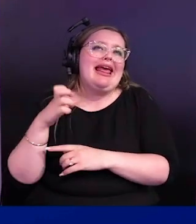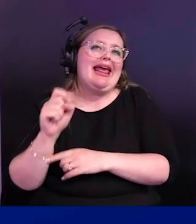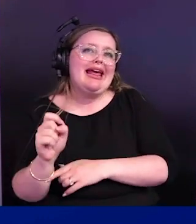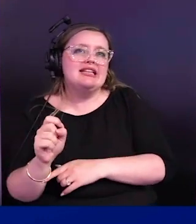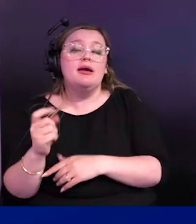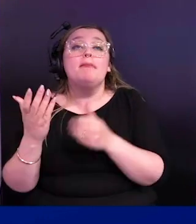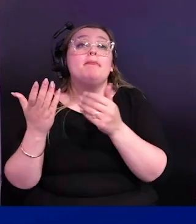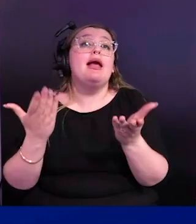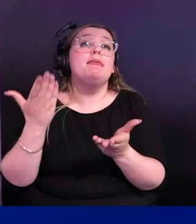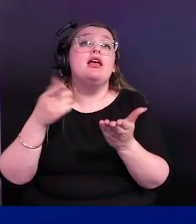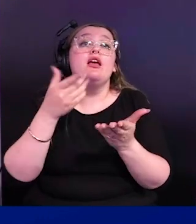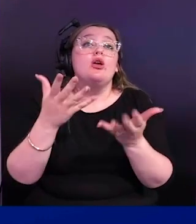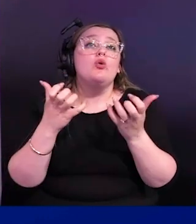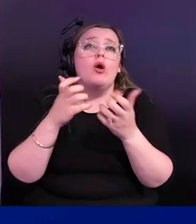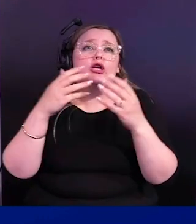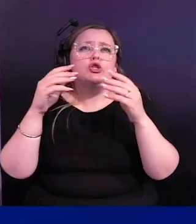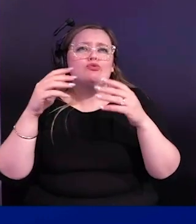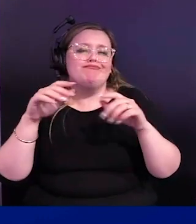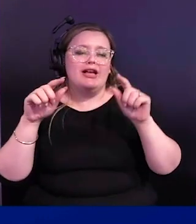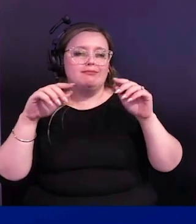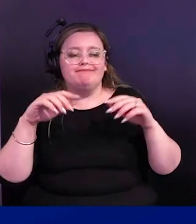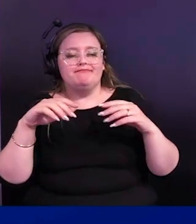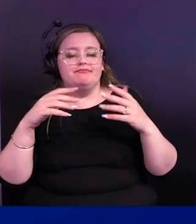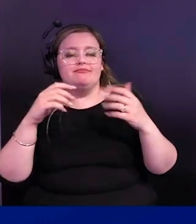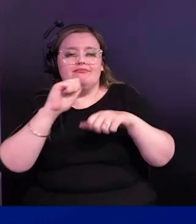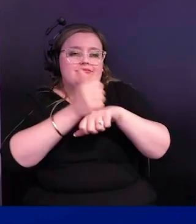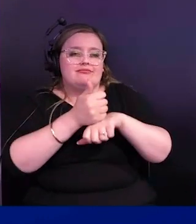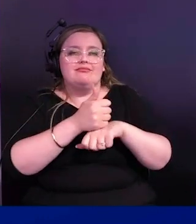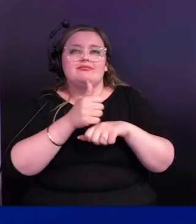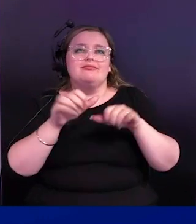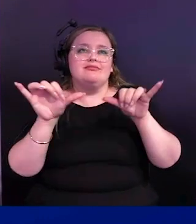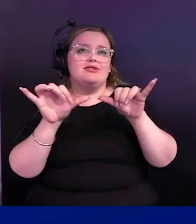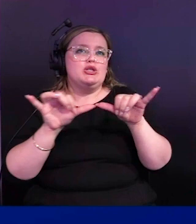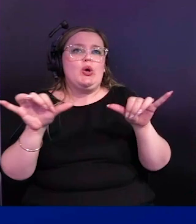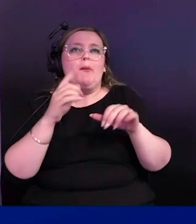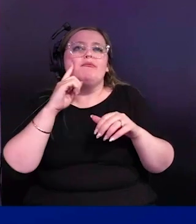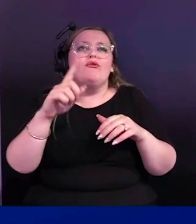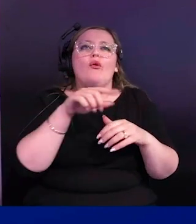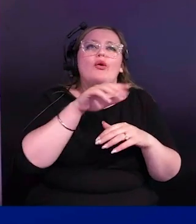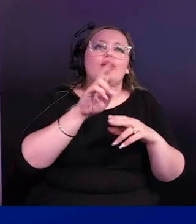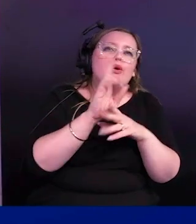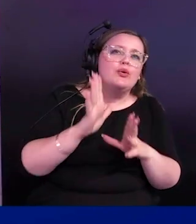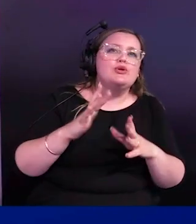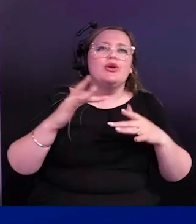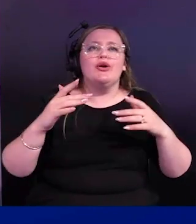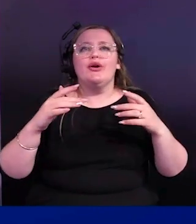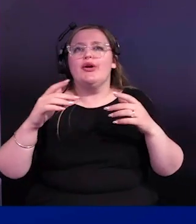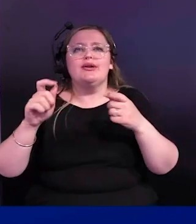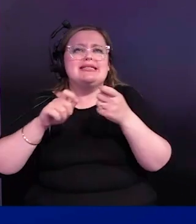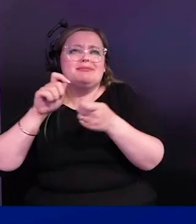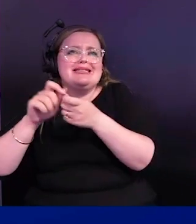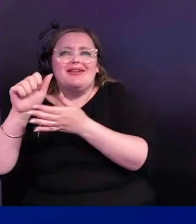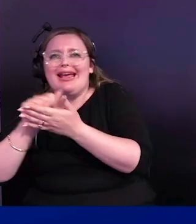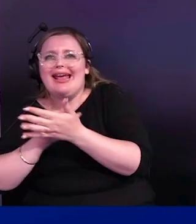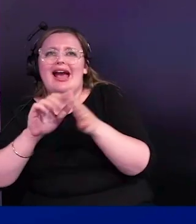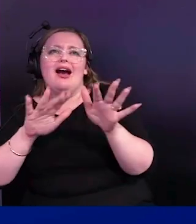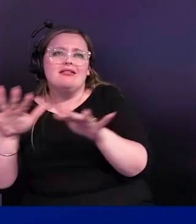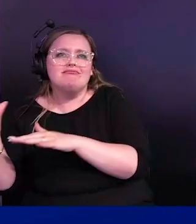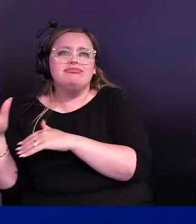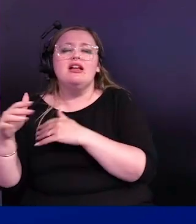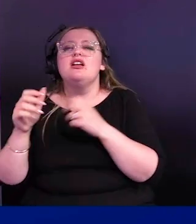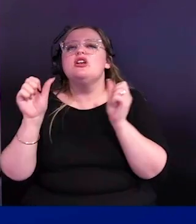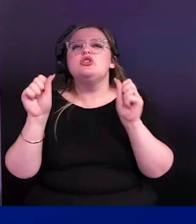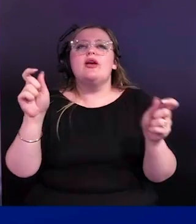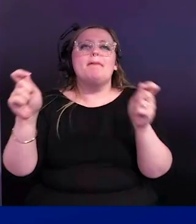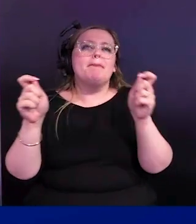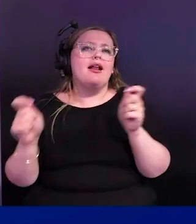event, scope it by a user, scope it by an account, things like that. And so you can modify this query, run it, whatever you